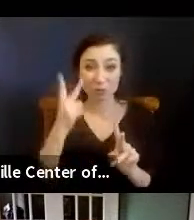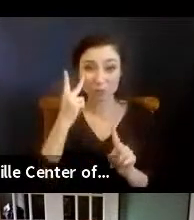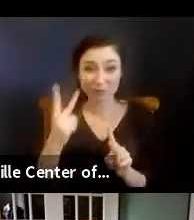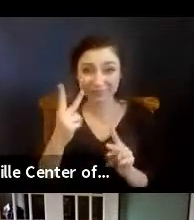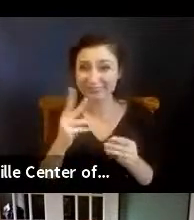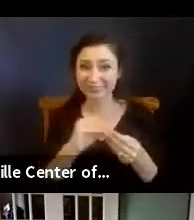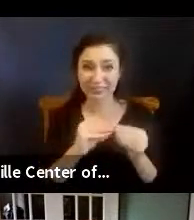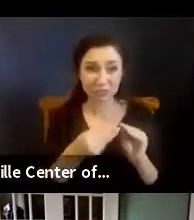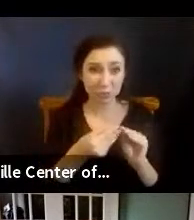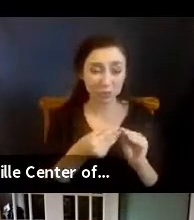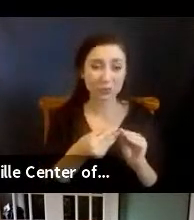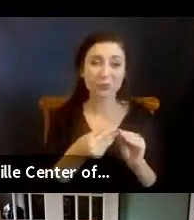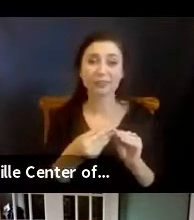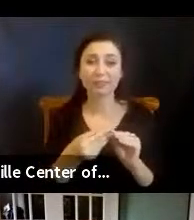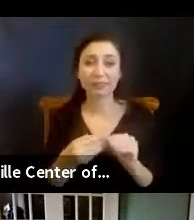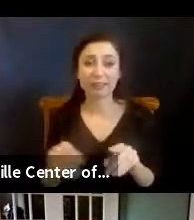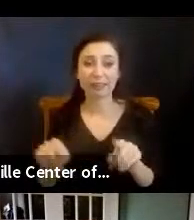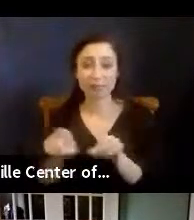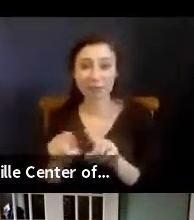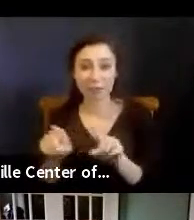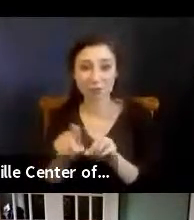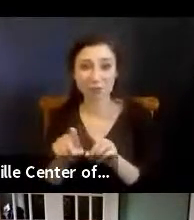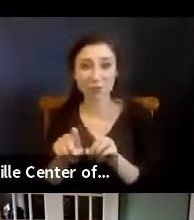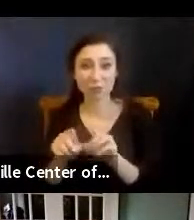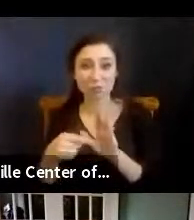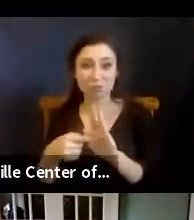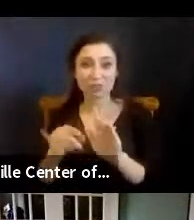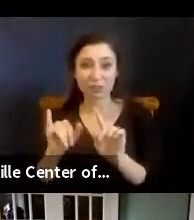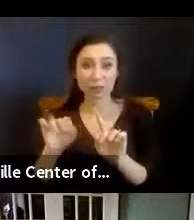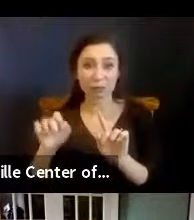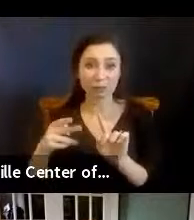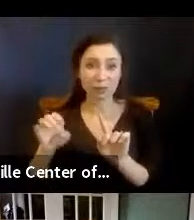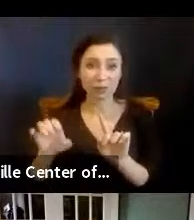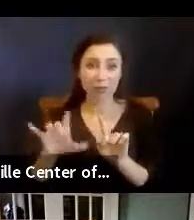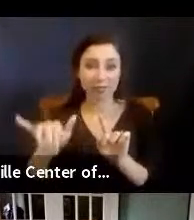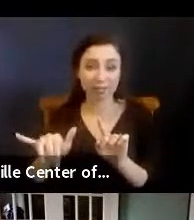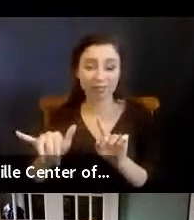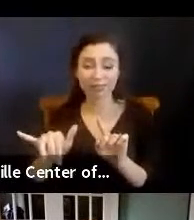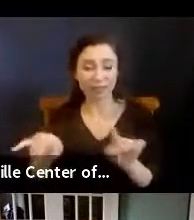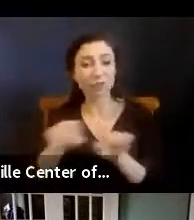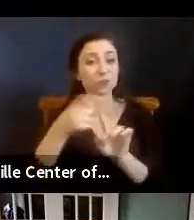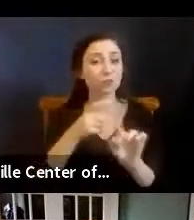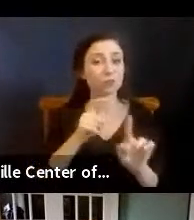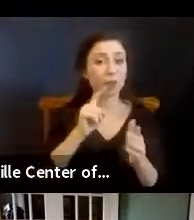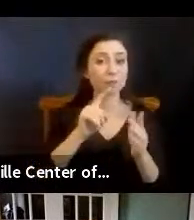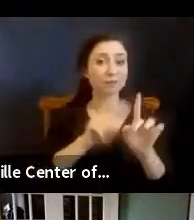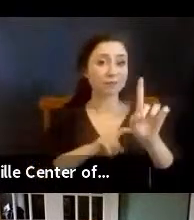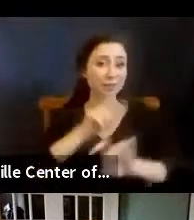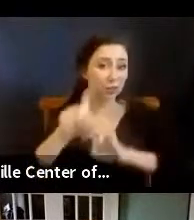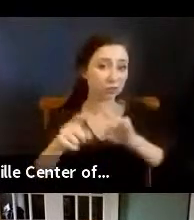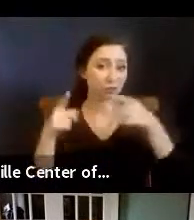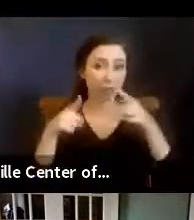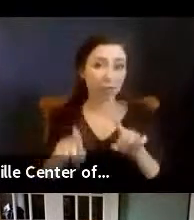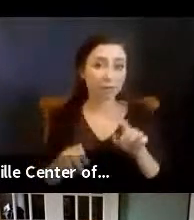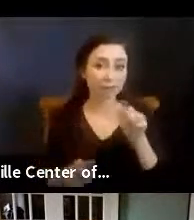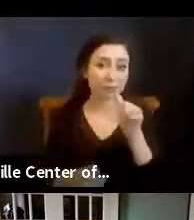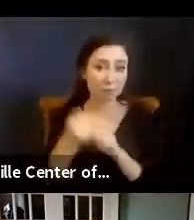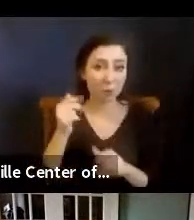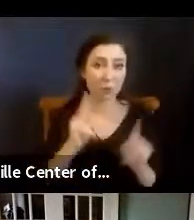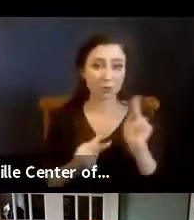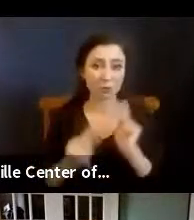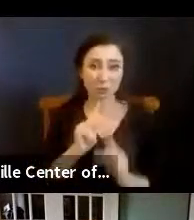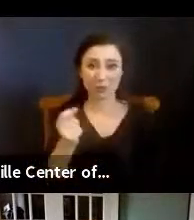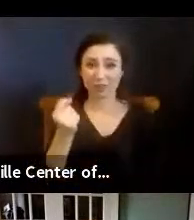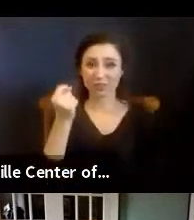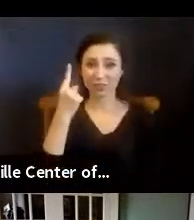anecdotally and empirically, and then again from this survey that was done, the majority of people